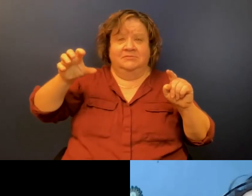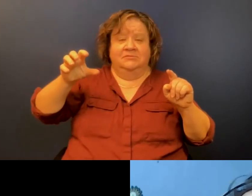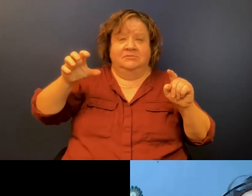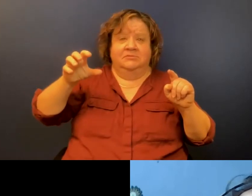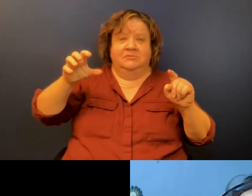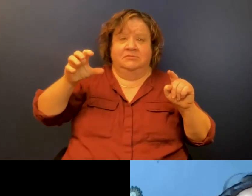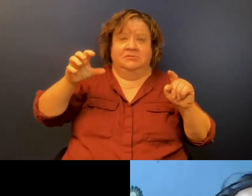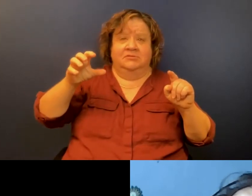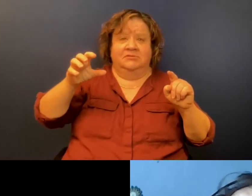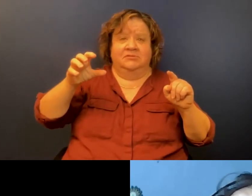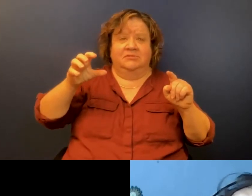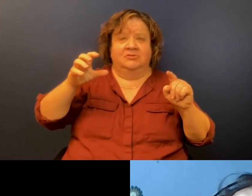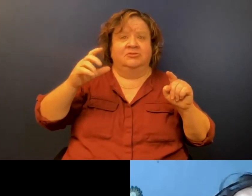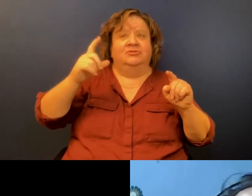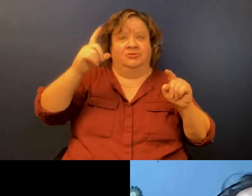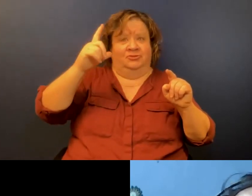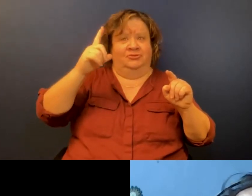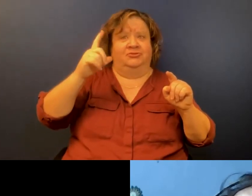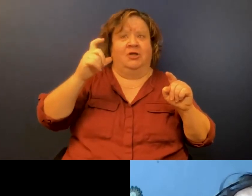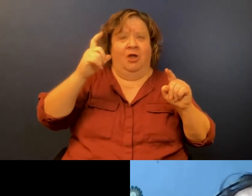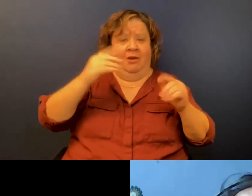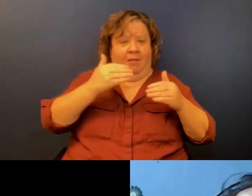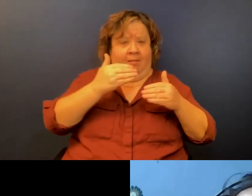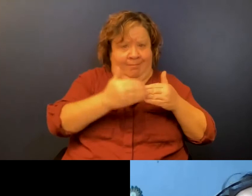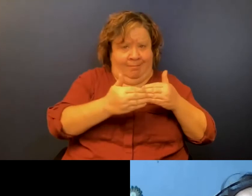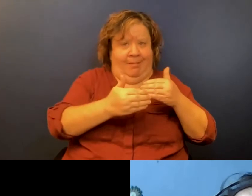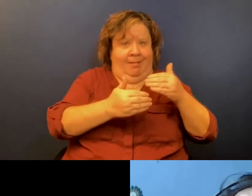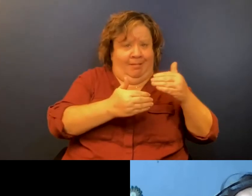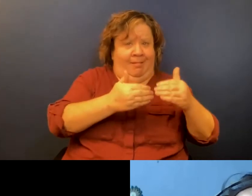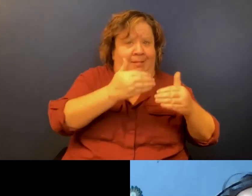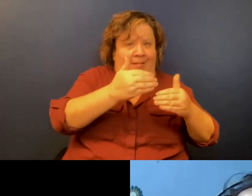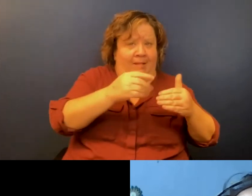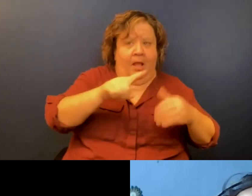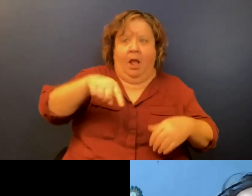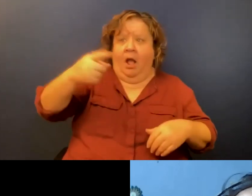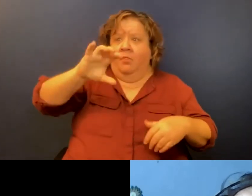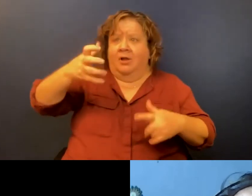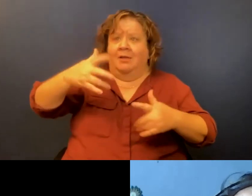region. And that's why that it is necessary to